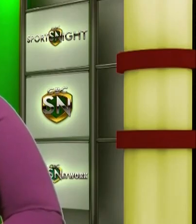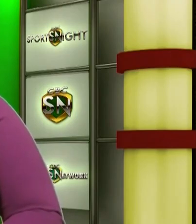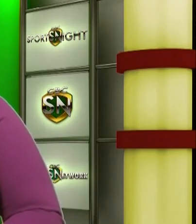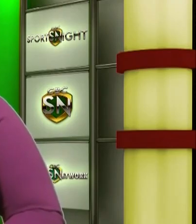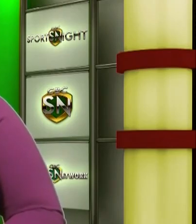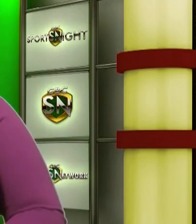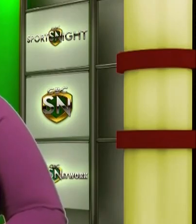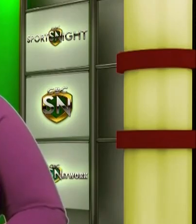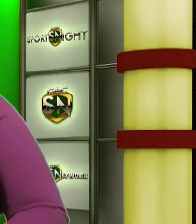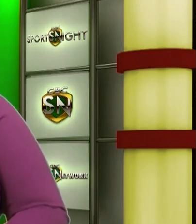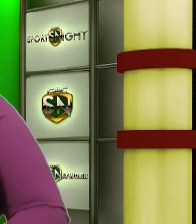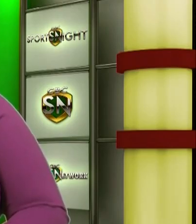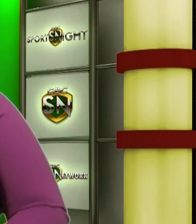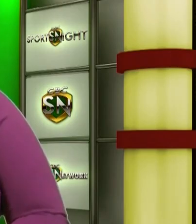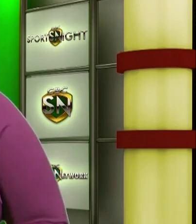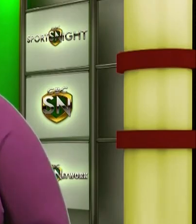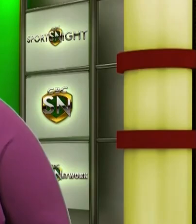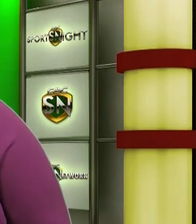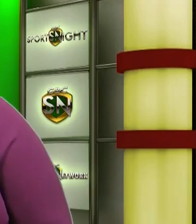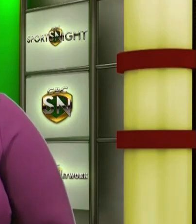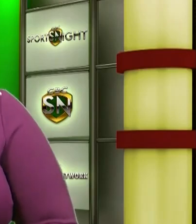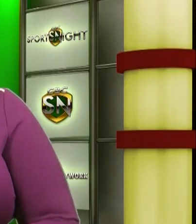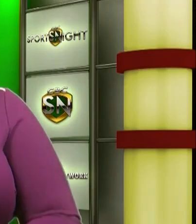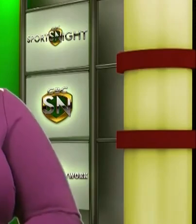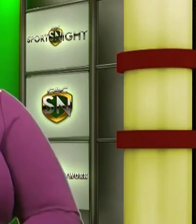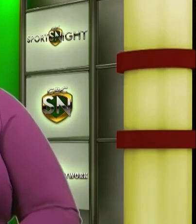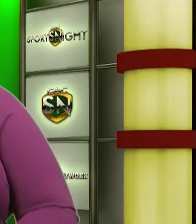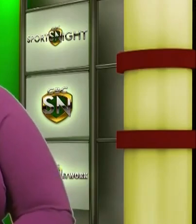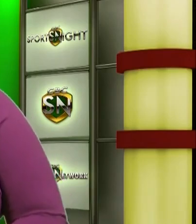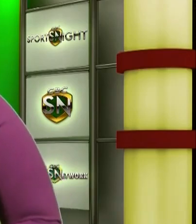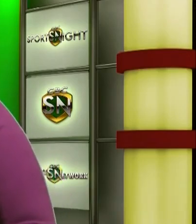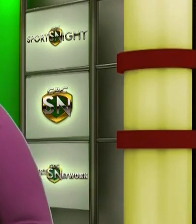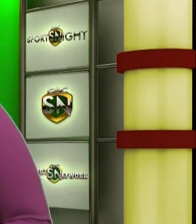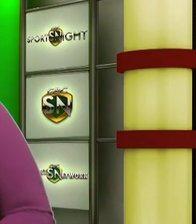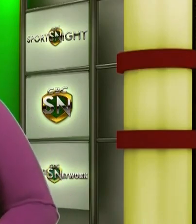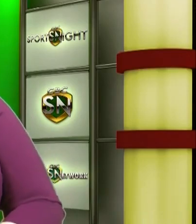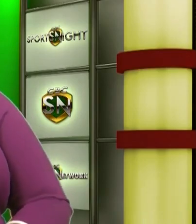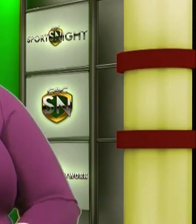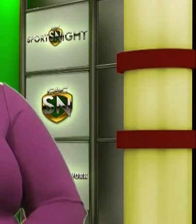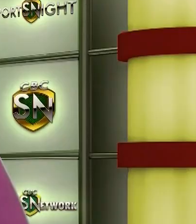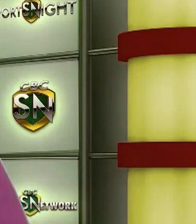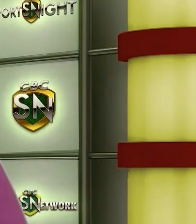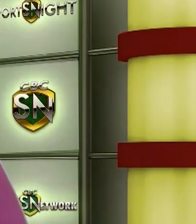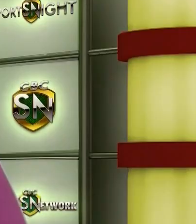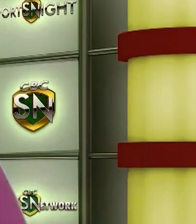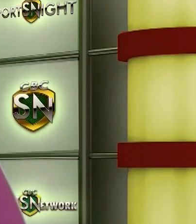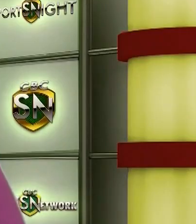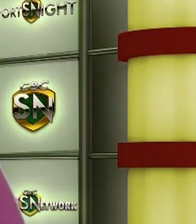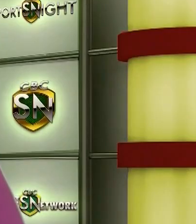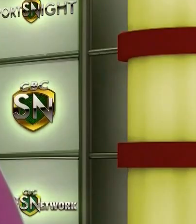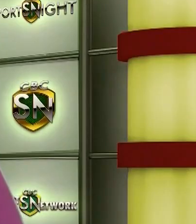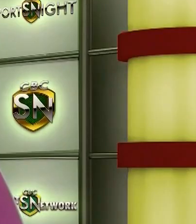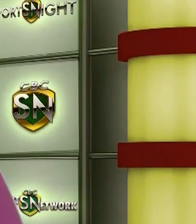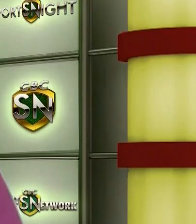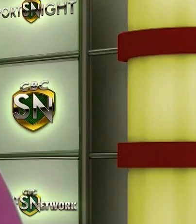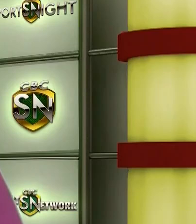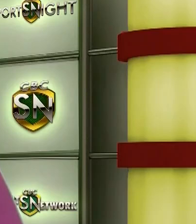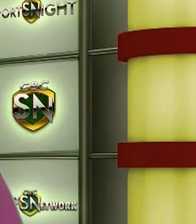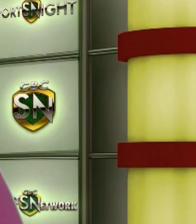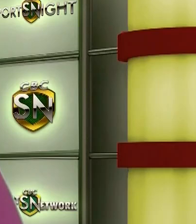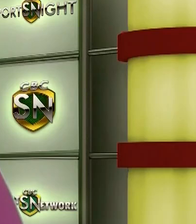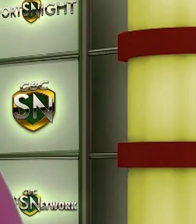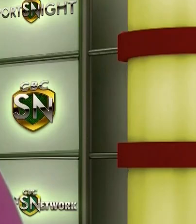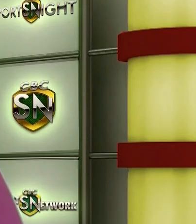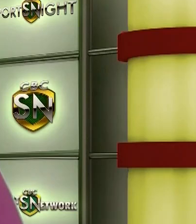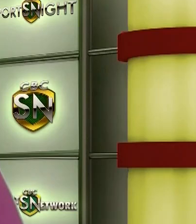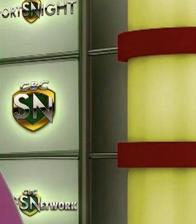Sandy Lane Gold Cup. You may take a bow. Thank you very much, There she goes. She takes a bow. Thank you. Good evening. Well, Pinelands has repeated as champions of